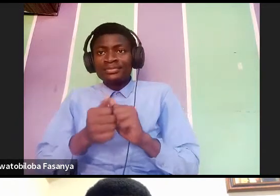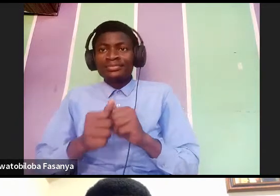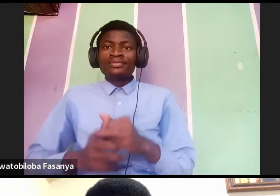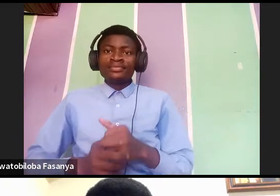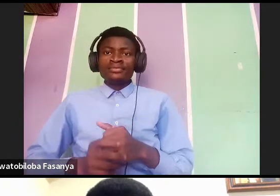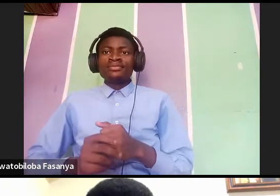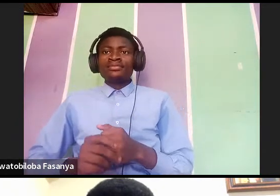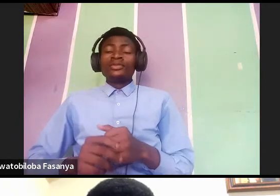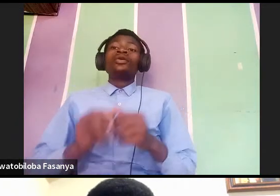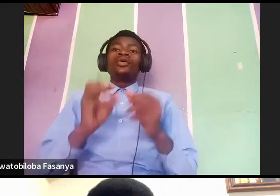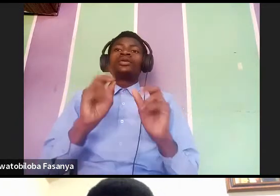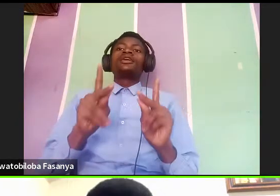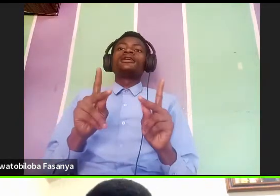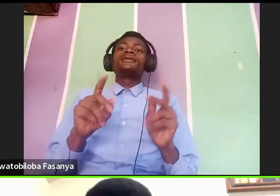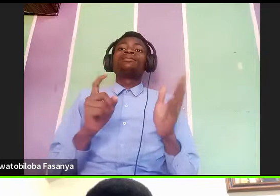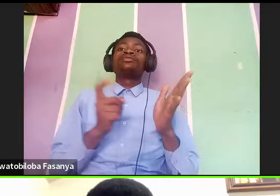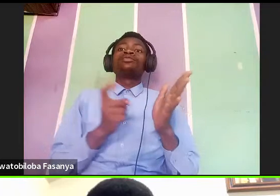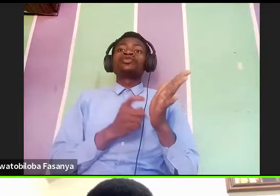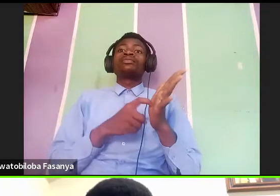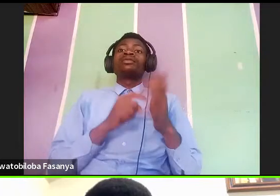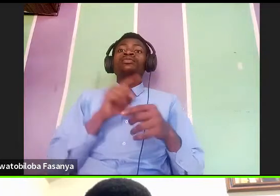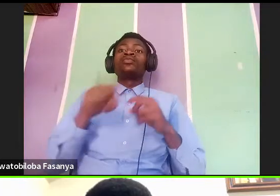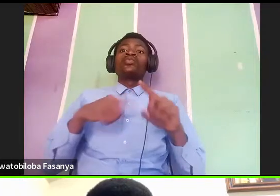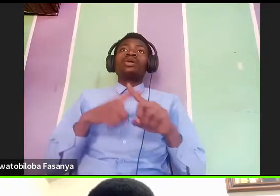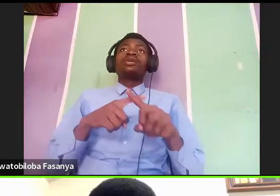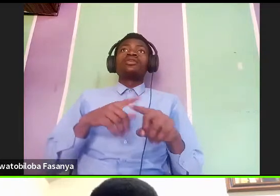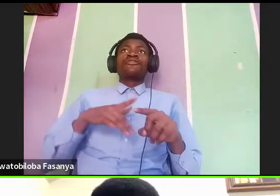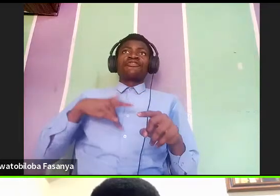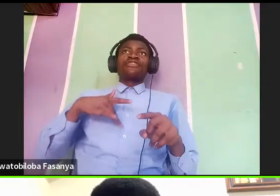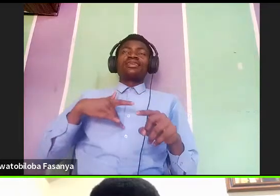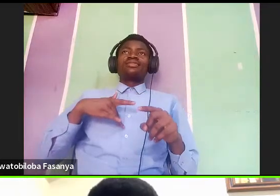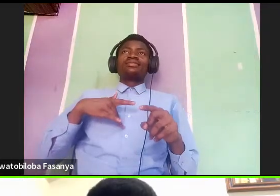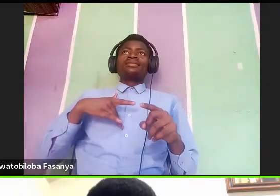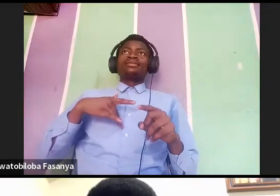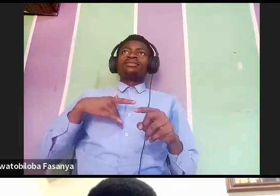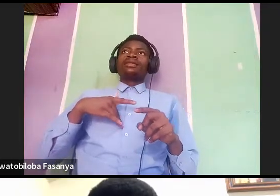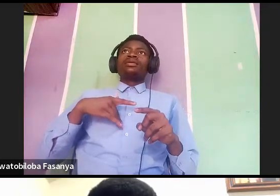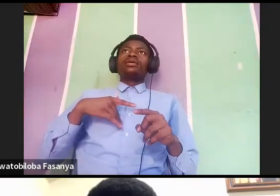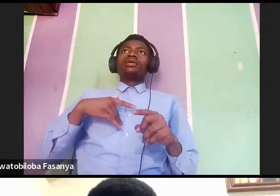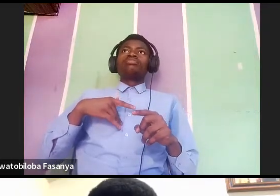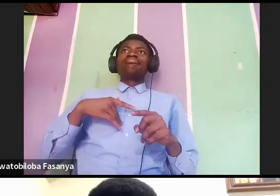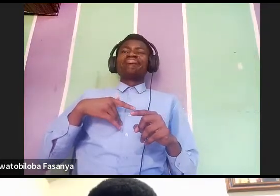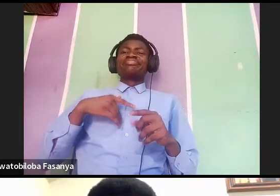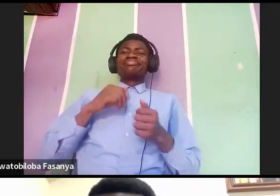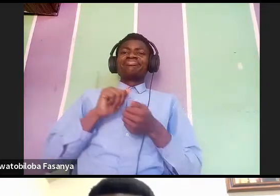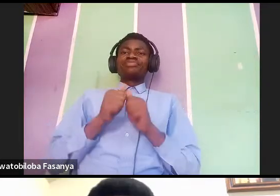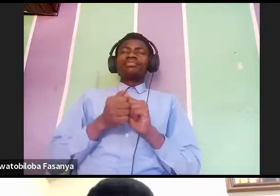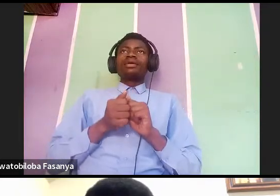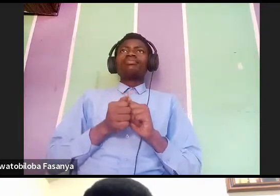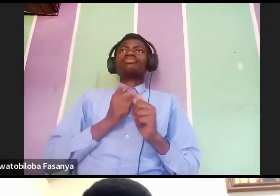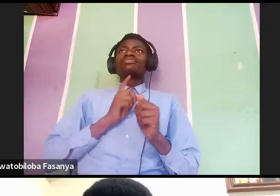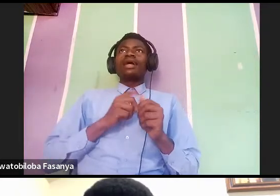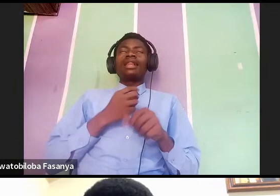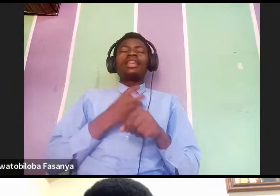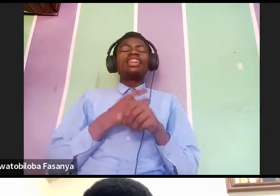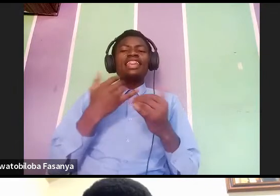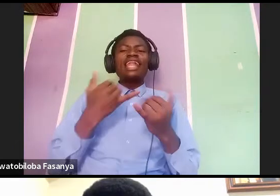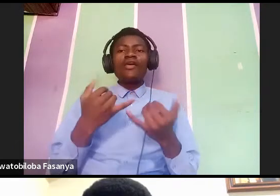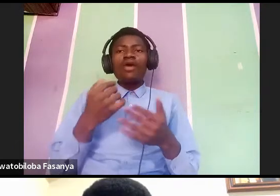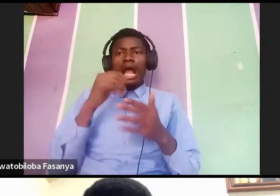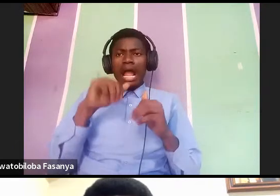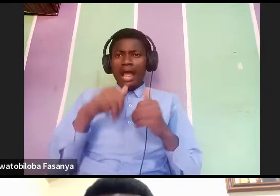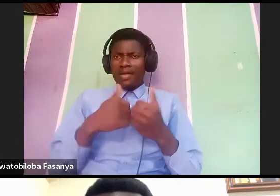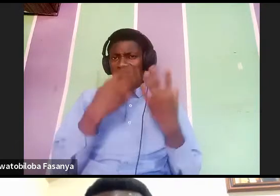when you are constipated or you're having to think about when they have someone around them vomiting excessively, what first aid measures could be